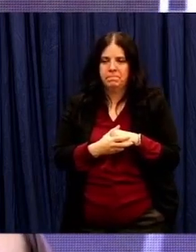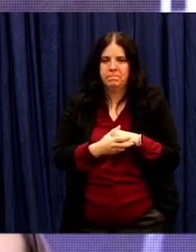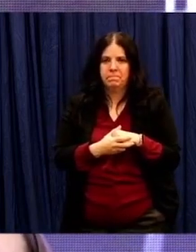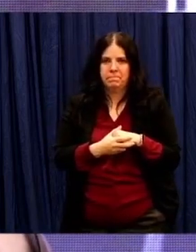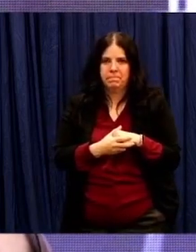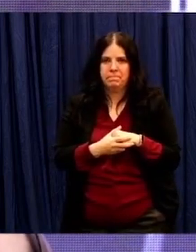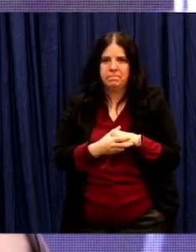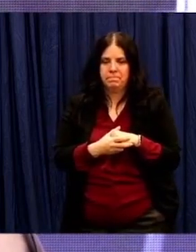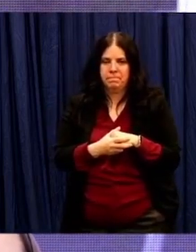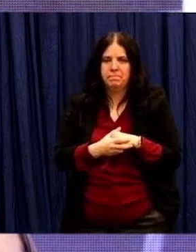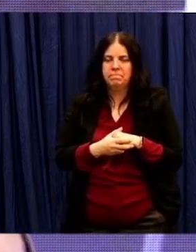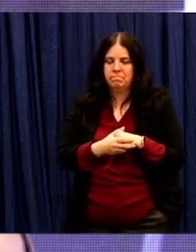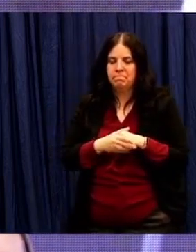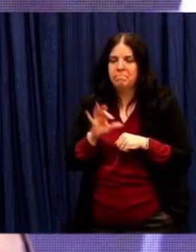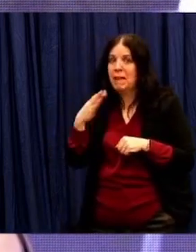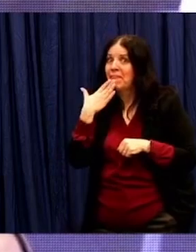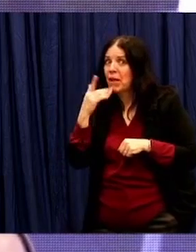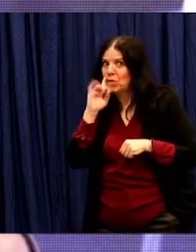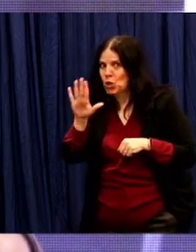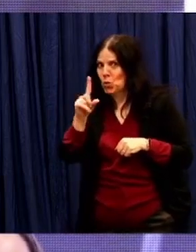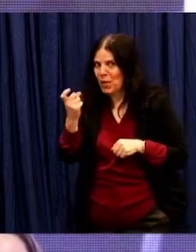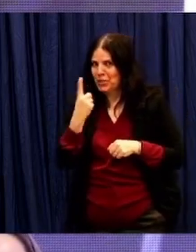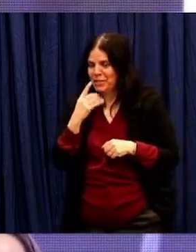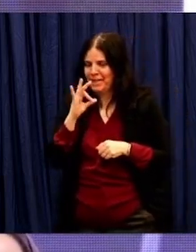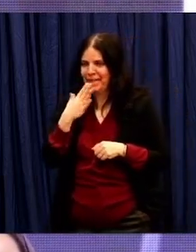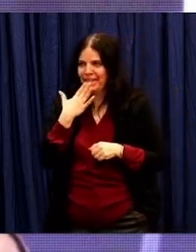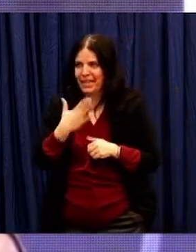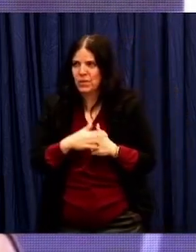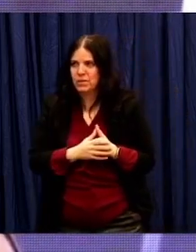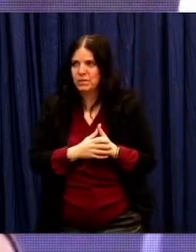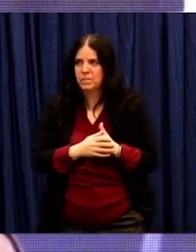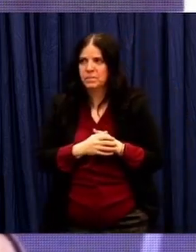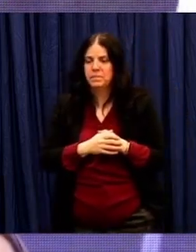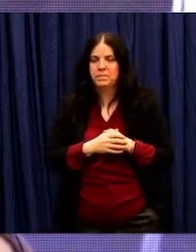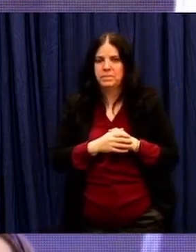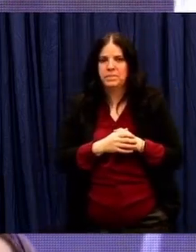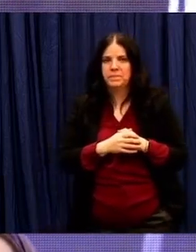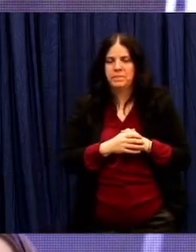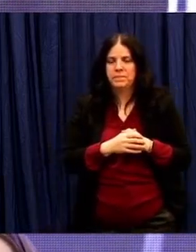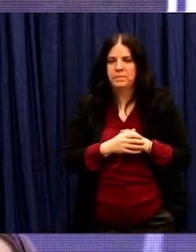Thank you for that question. Okay, I understand. All right. We do have another question.